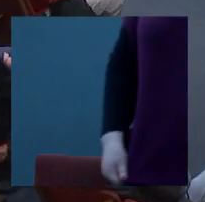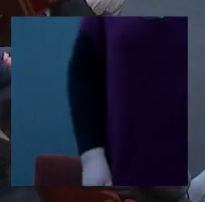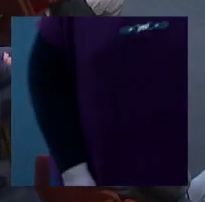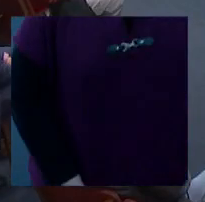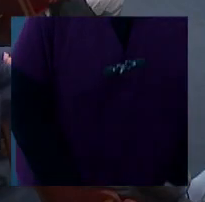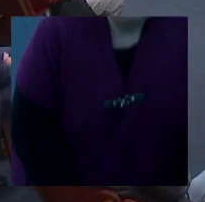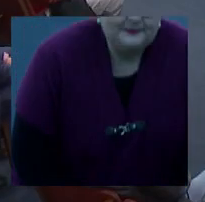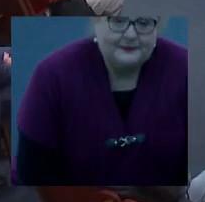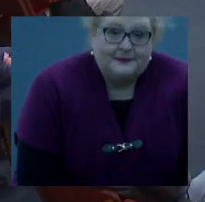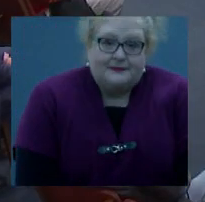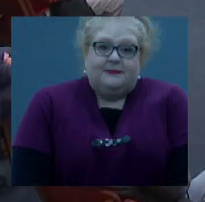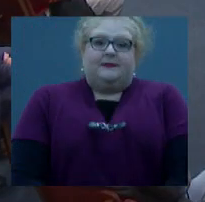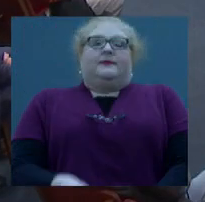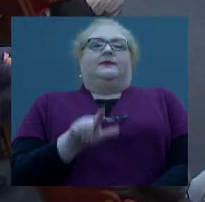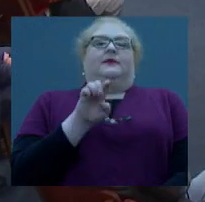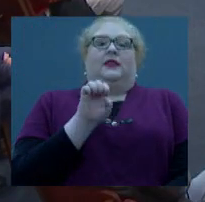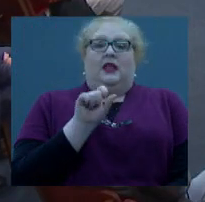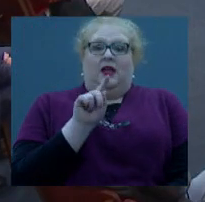or comments?